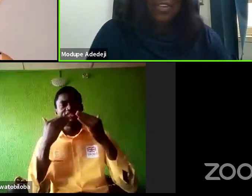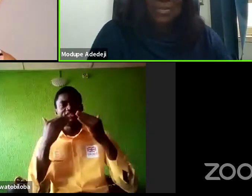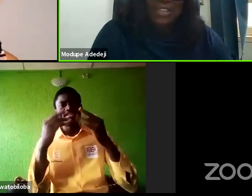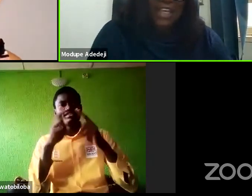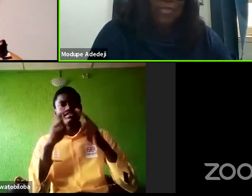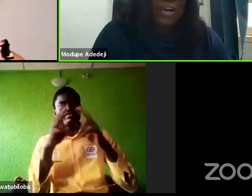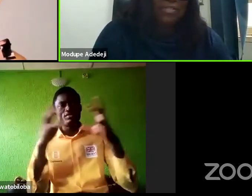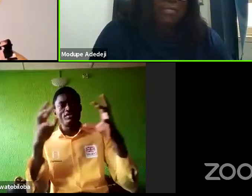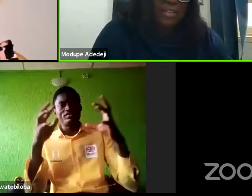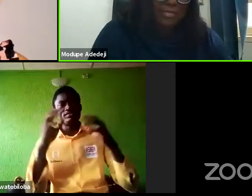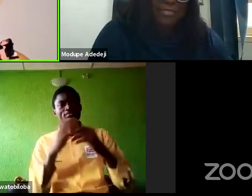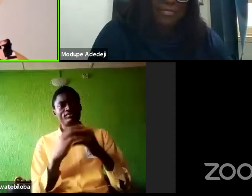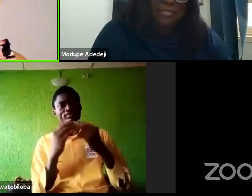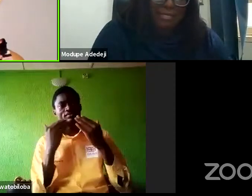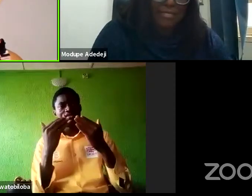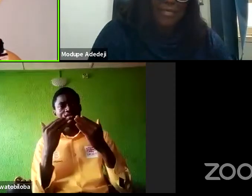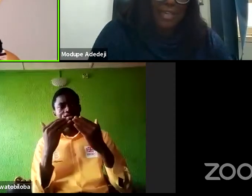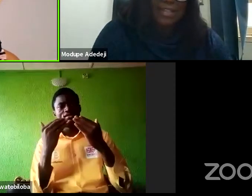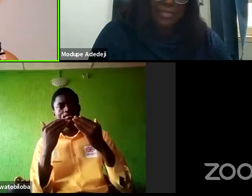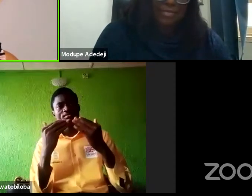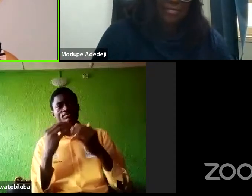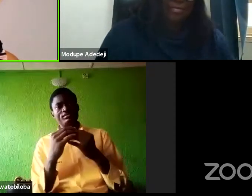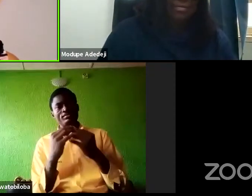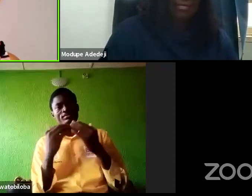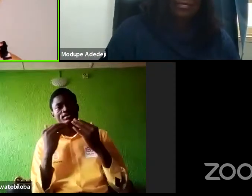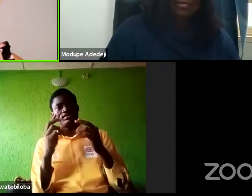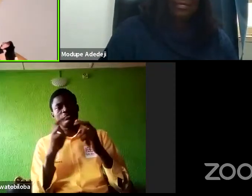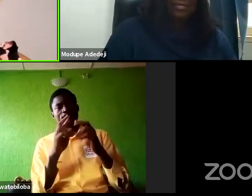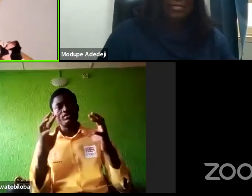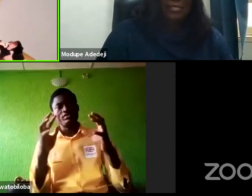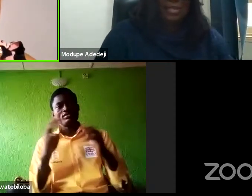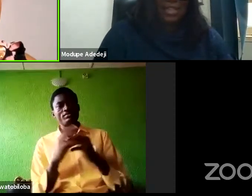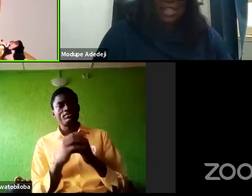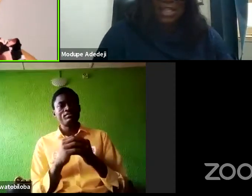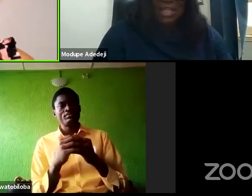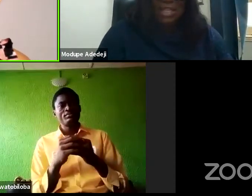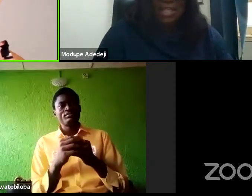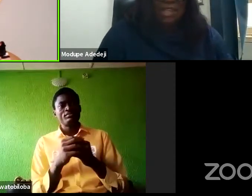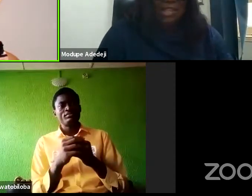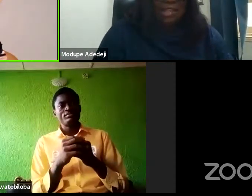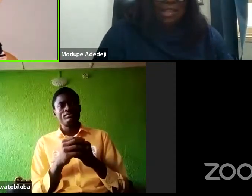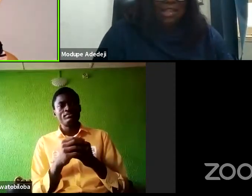Thank you very much. Thank you for Thank you having for yes, thank you. Mr. Joshua,